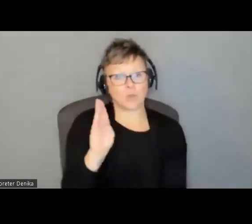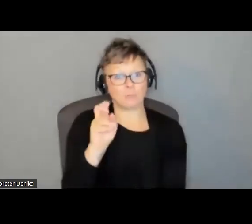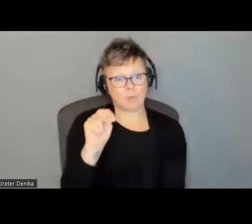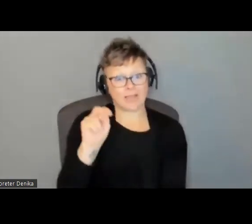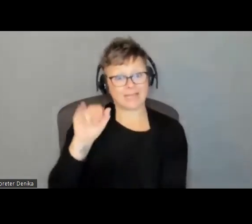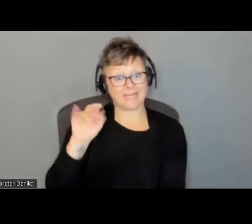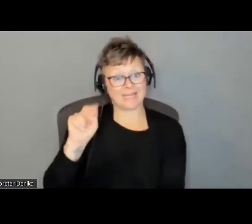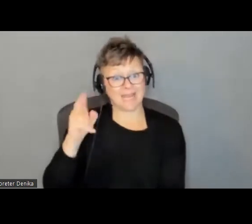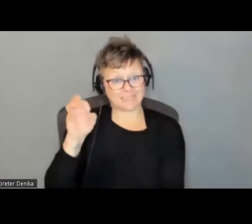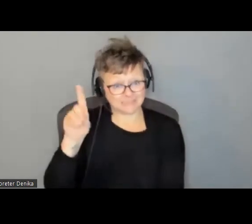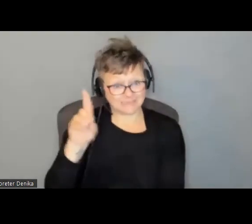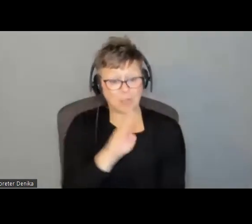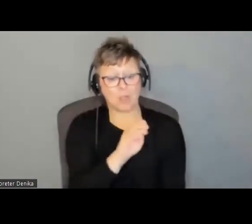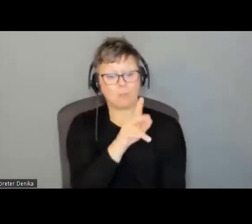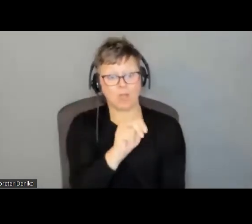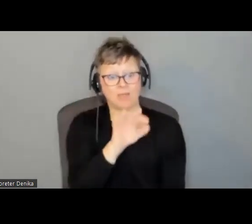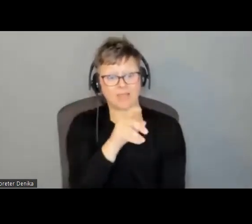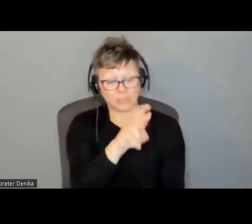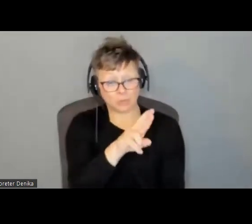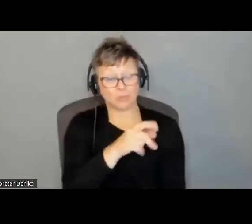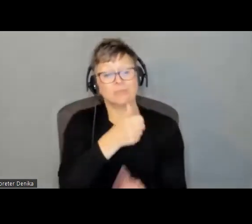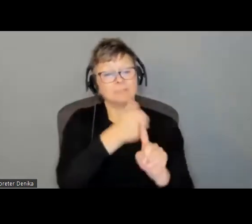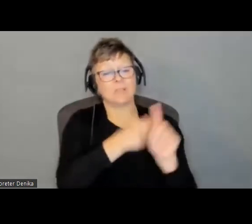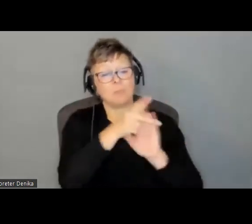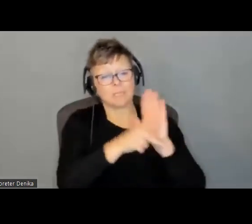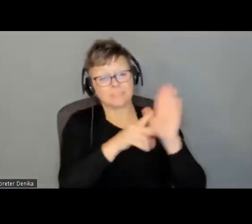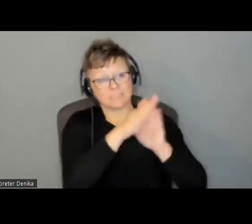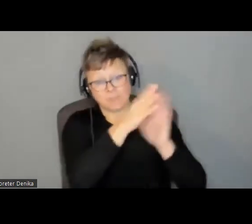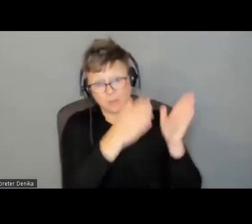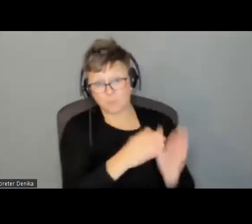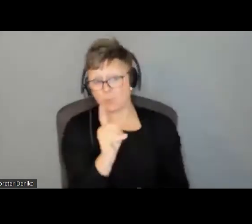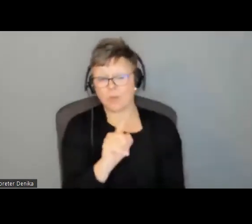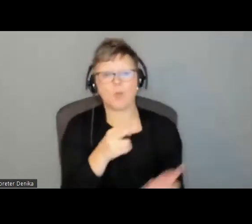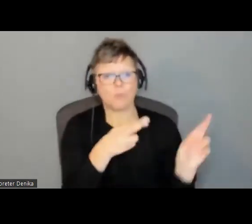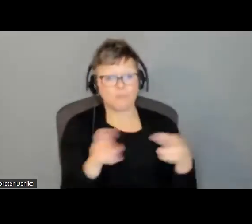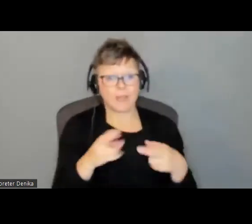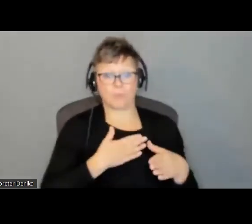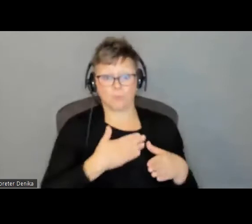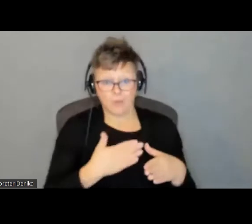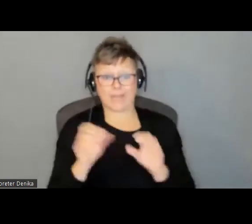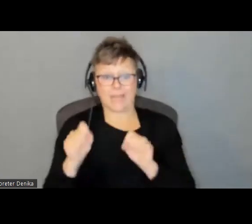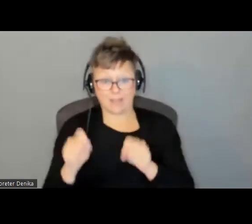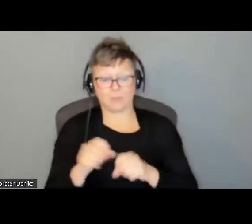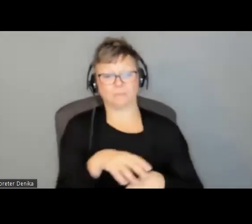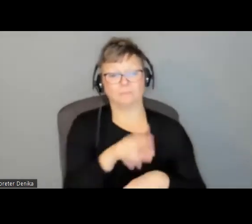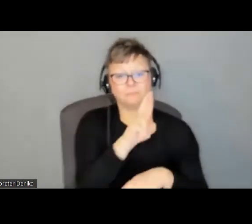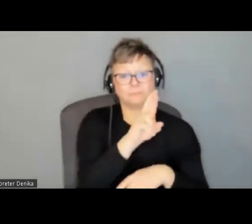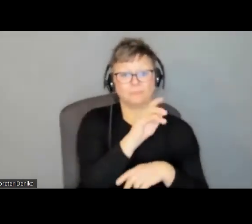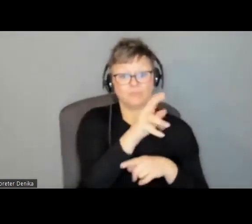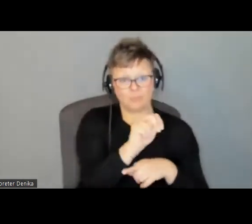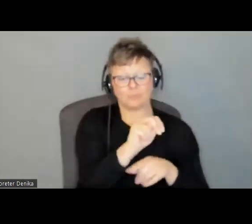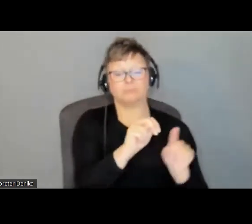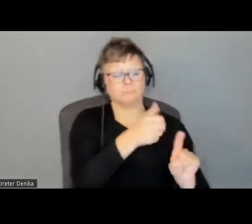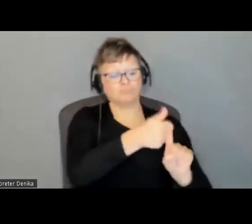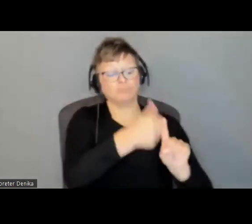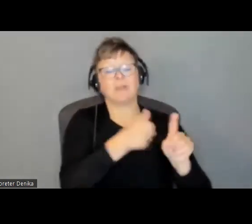National Program Manager of Resource and Policy Development at Ready, Willing, and Able. Robin Lonche is an Account Manager